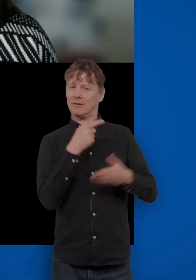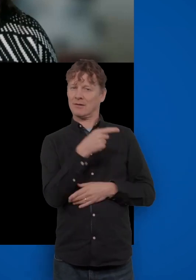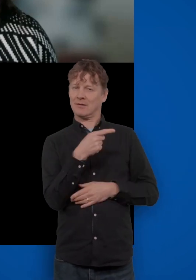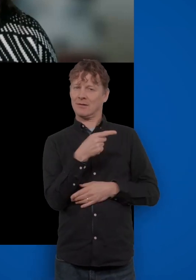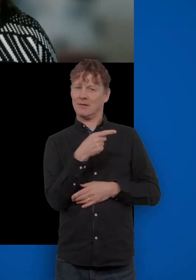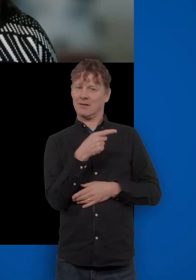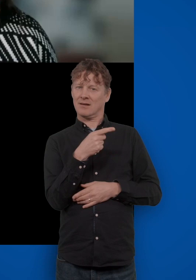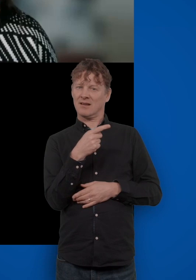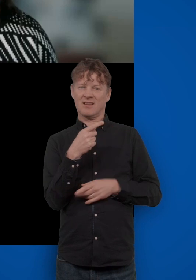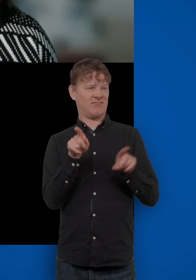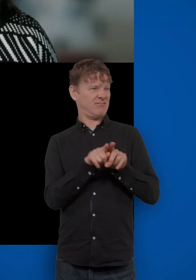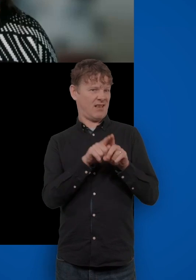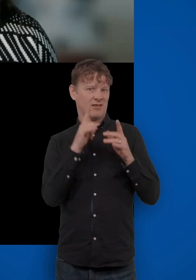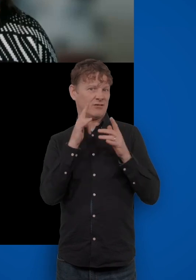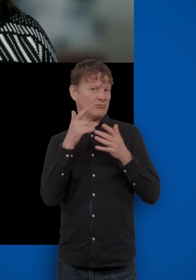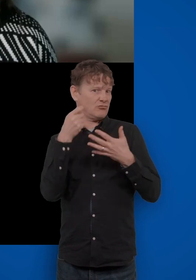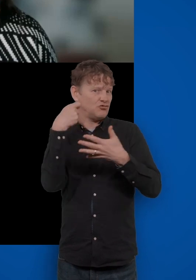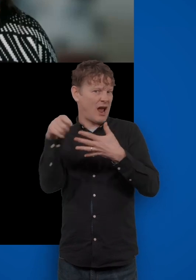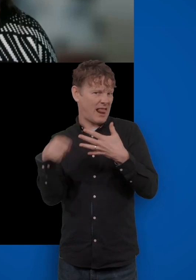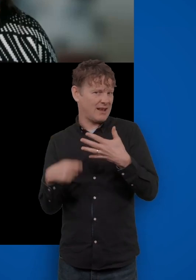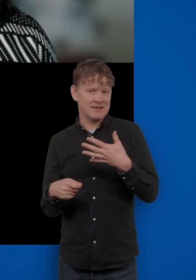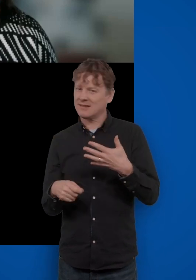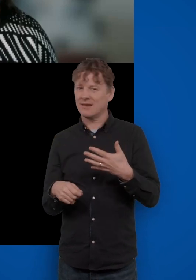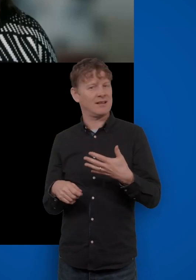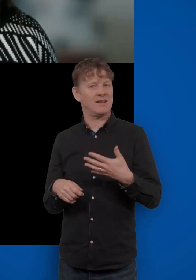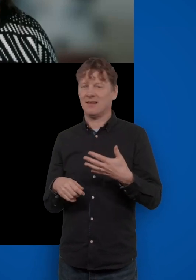describing, and I thought it could be like a checklist. But